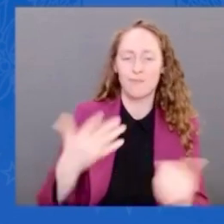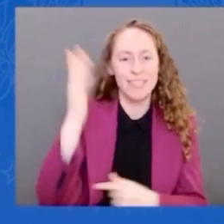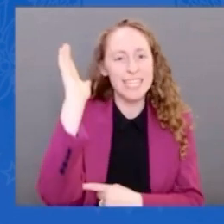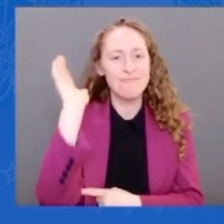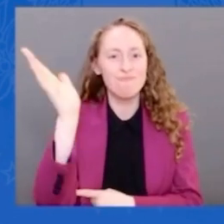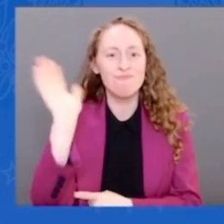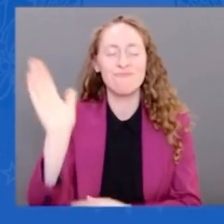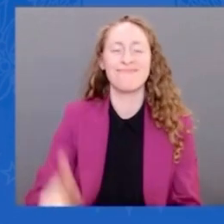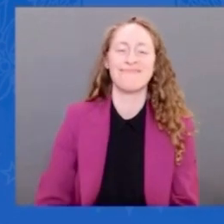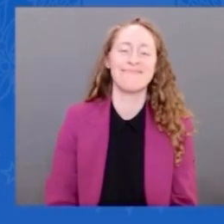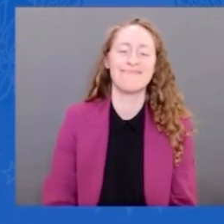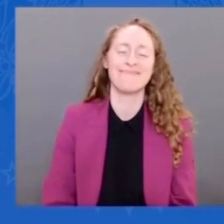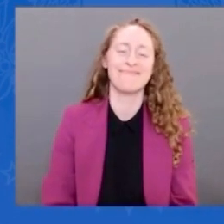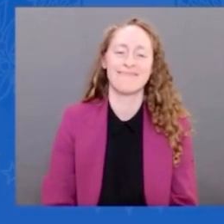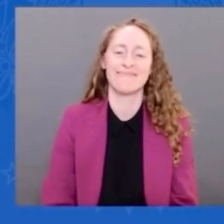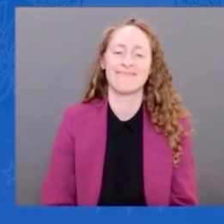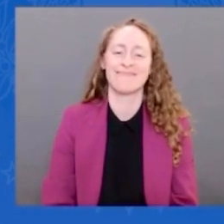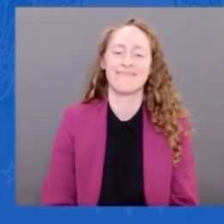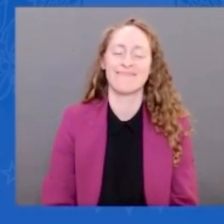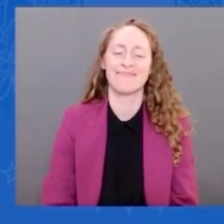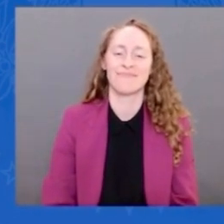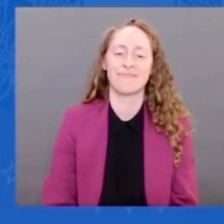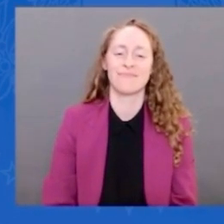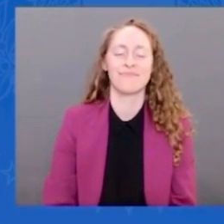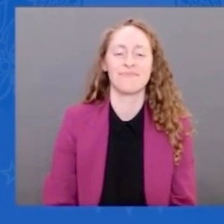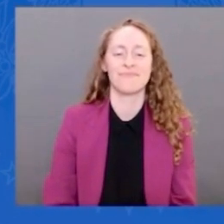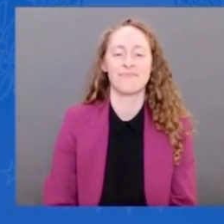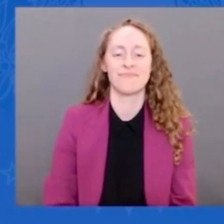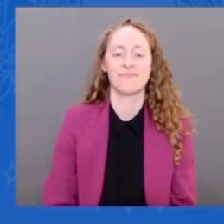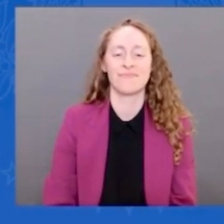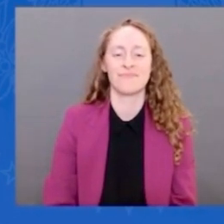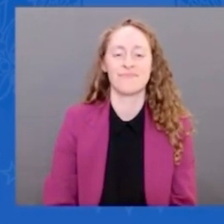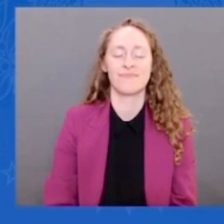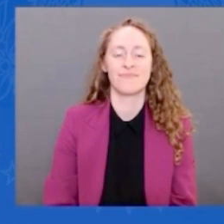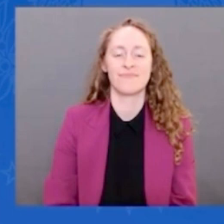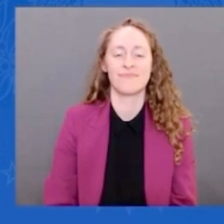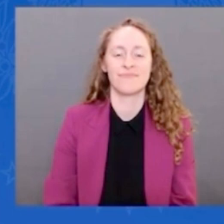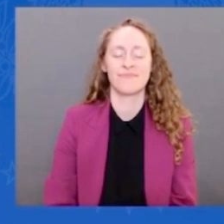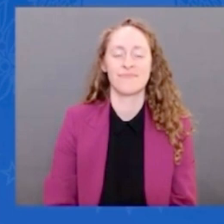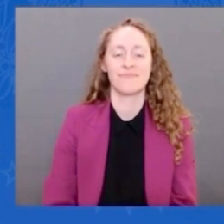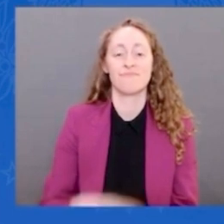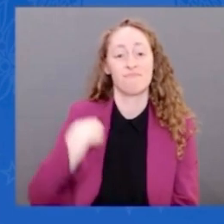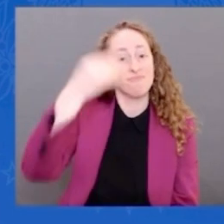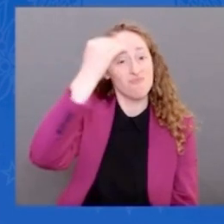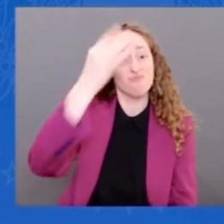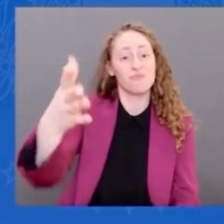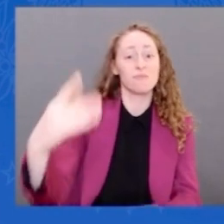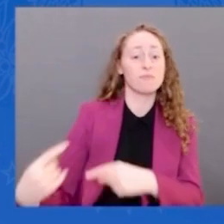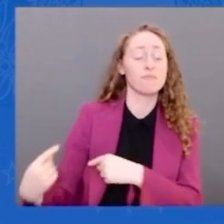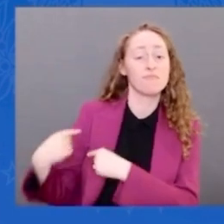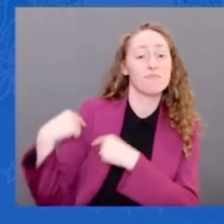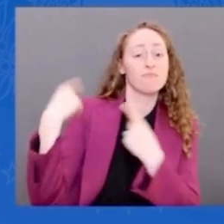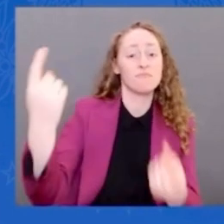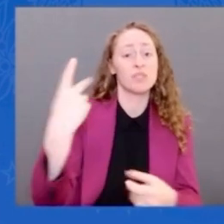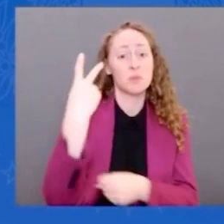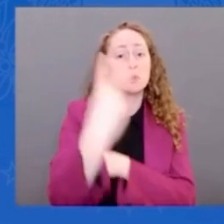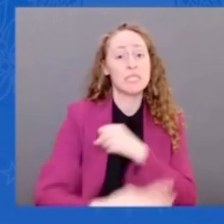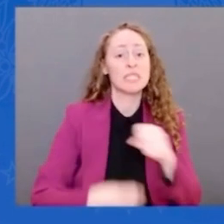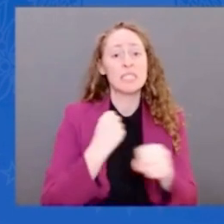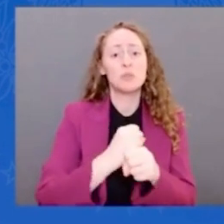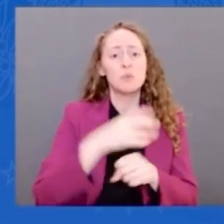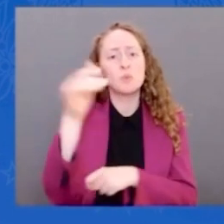Over the course of the last 2 years, we have all navigated unfamiliar territories